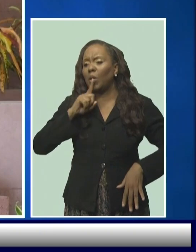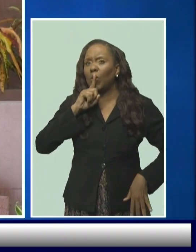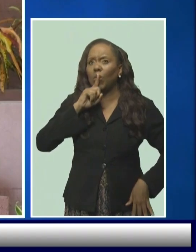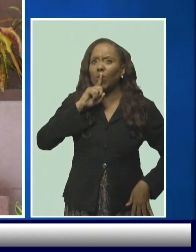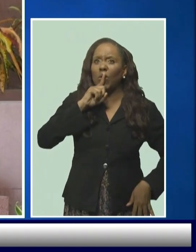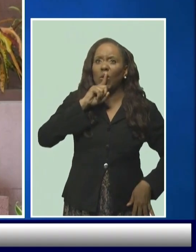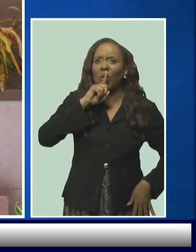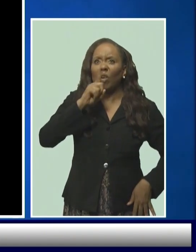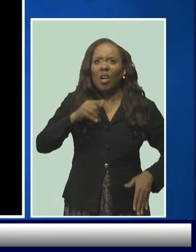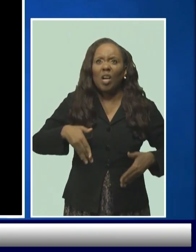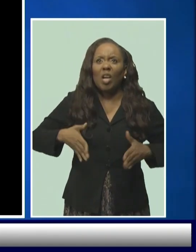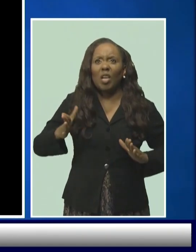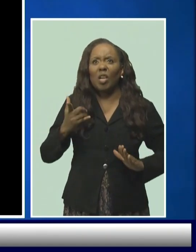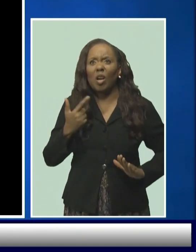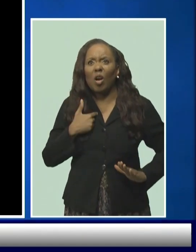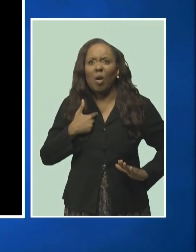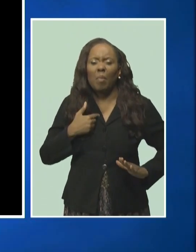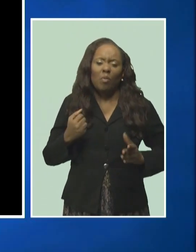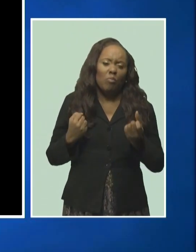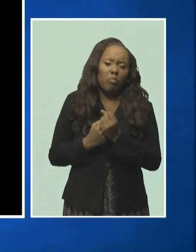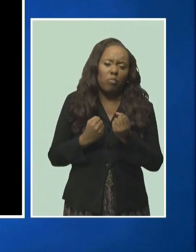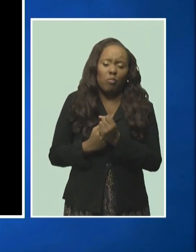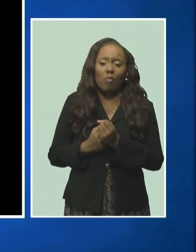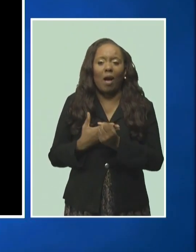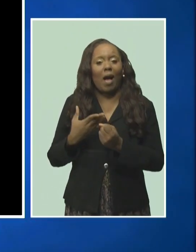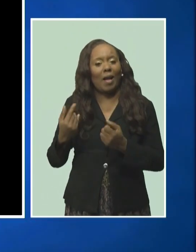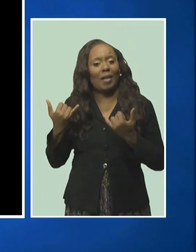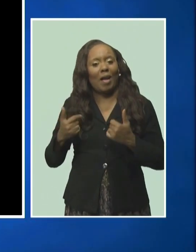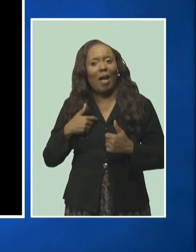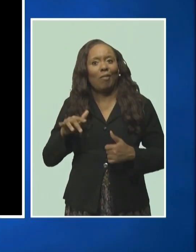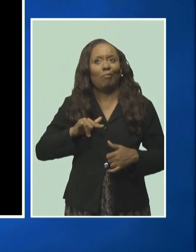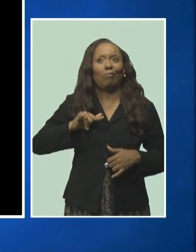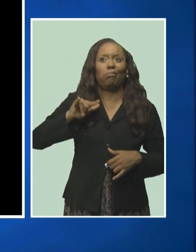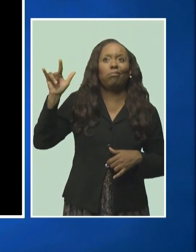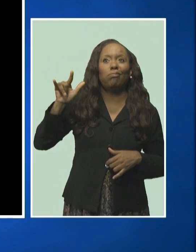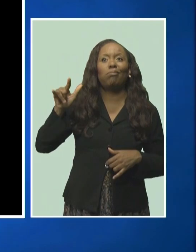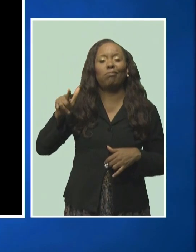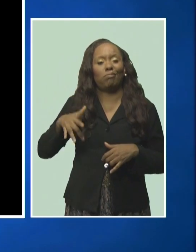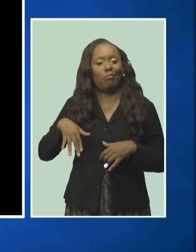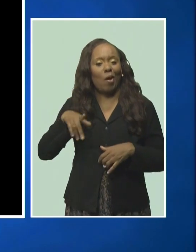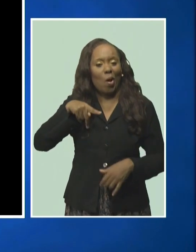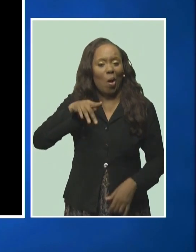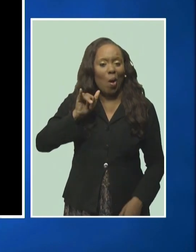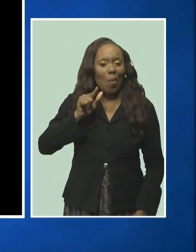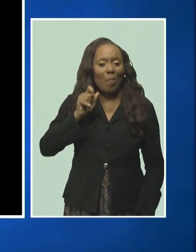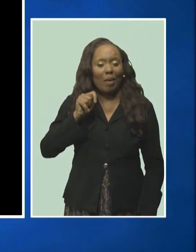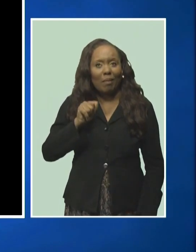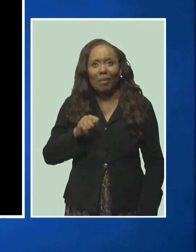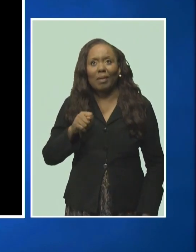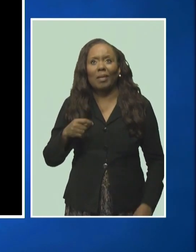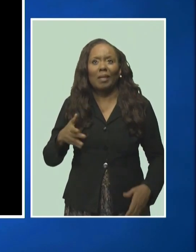at Coral Ridge Memorial Gardens. More now in this report from Rianne Phillips.